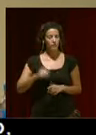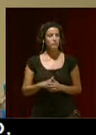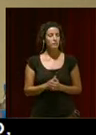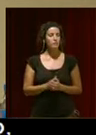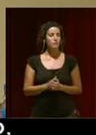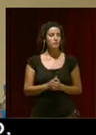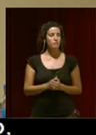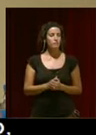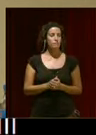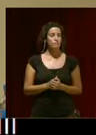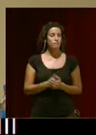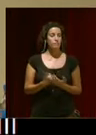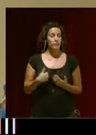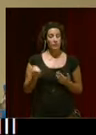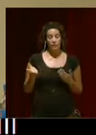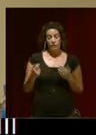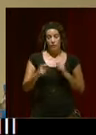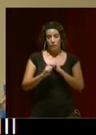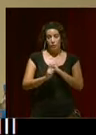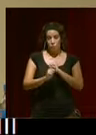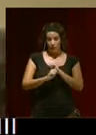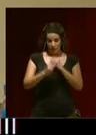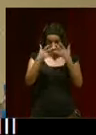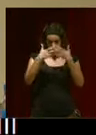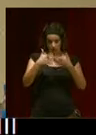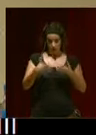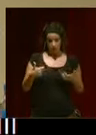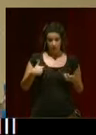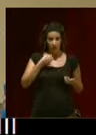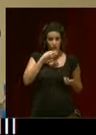student in the Carlos III University of Madrid.